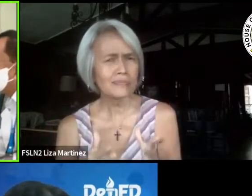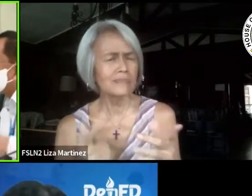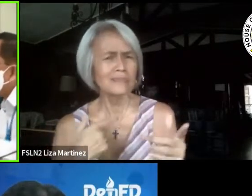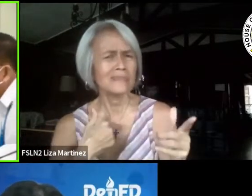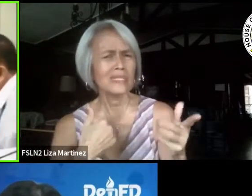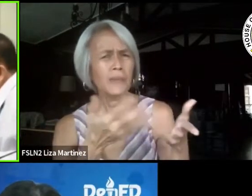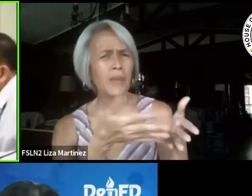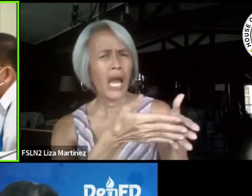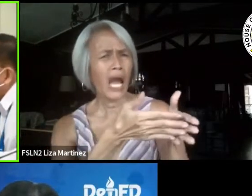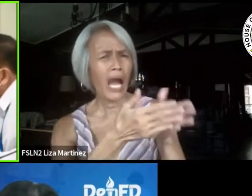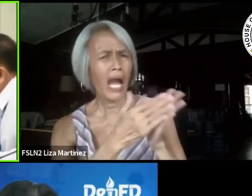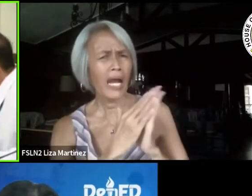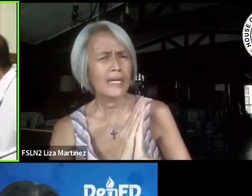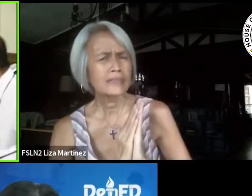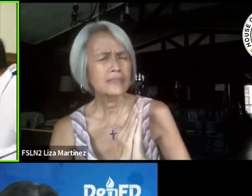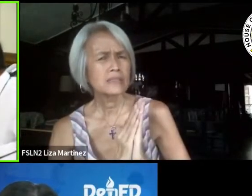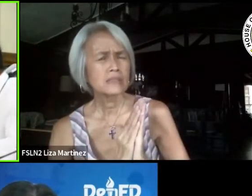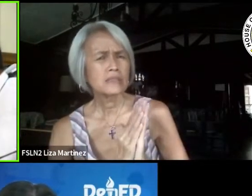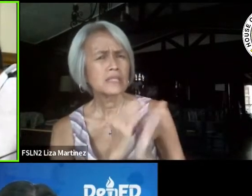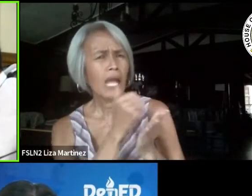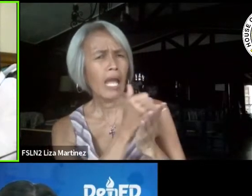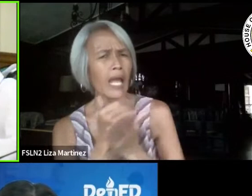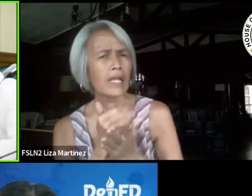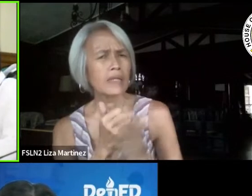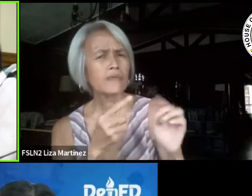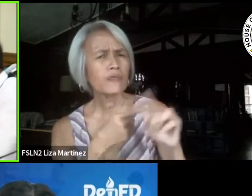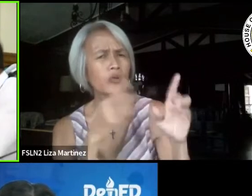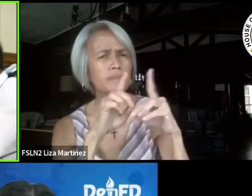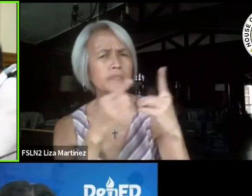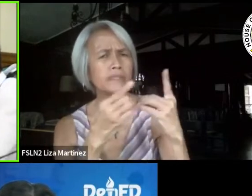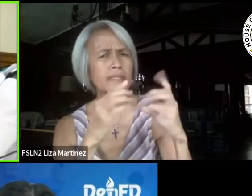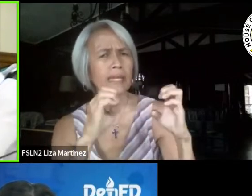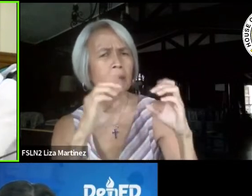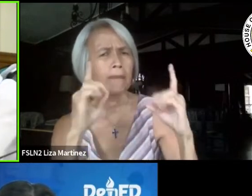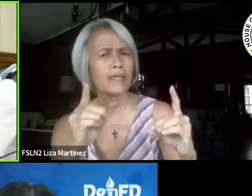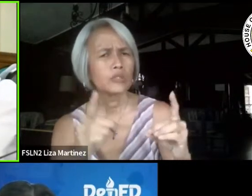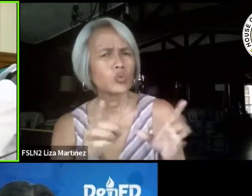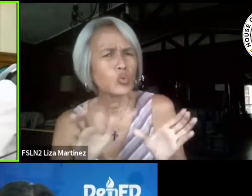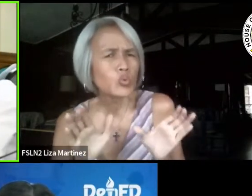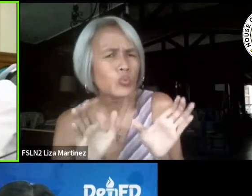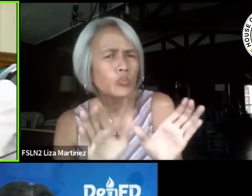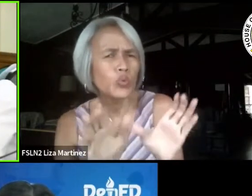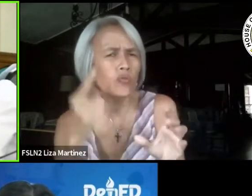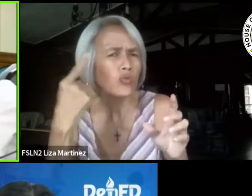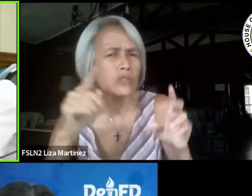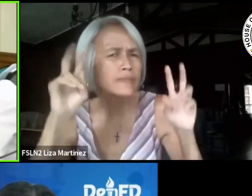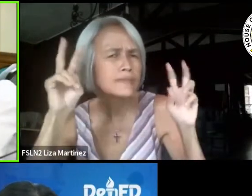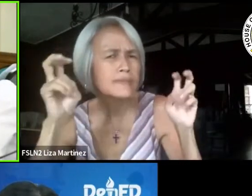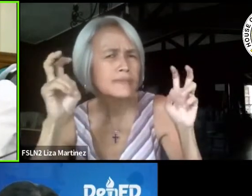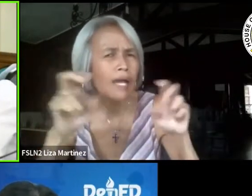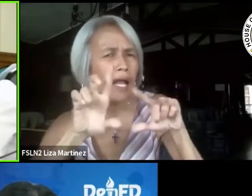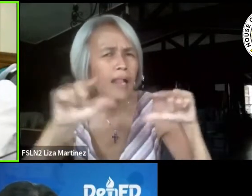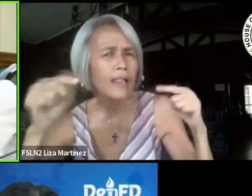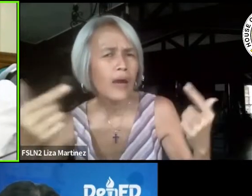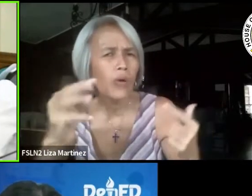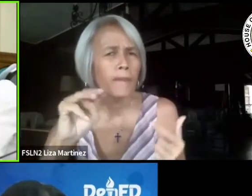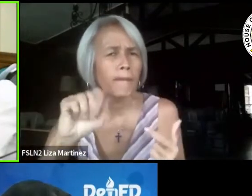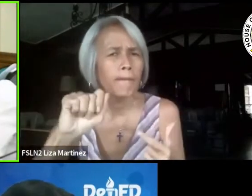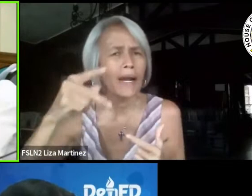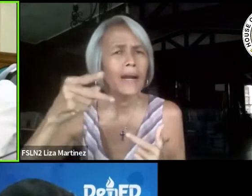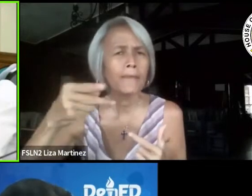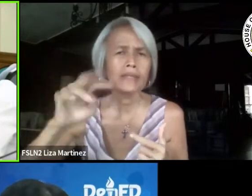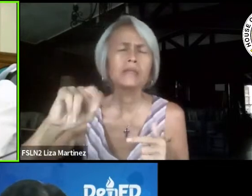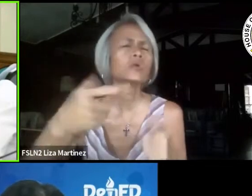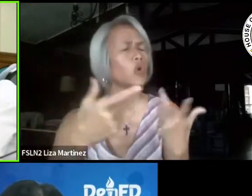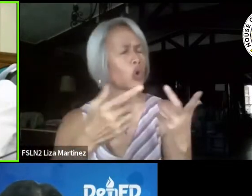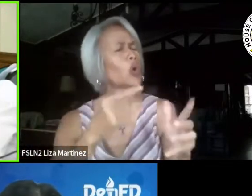ng tulong sa DepEd with respect to pushing for this language mapping. Alam ko, meron na kayong department order.